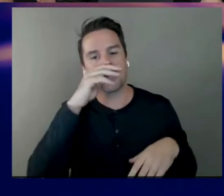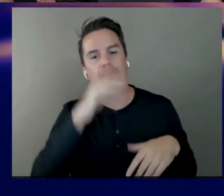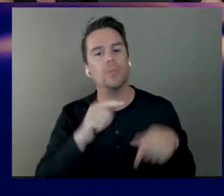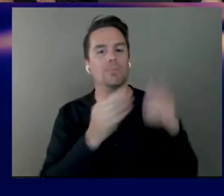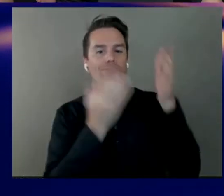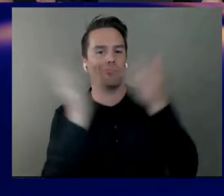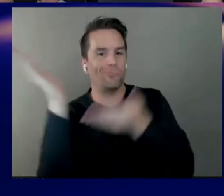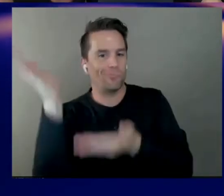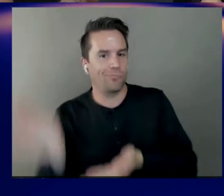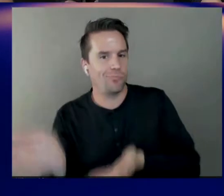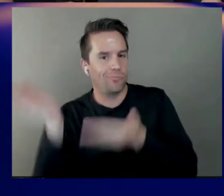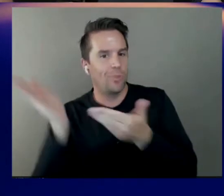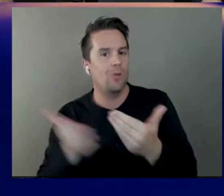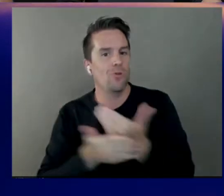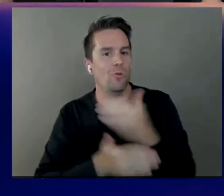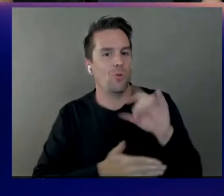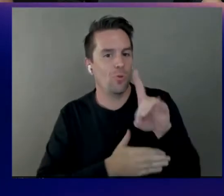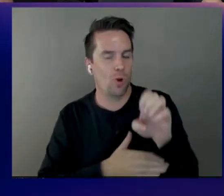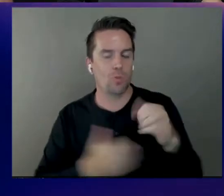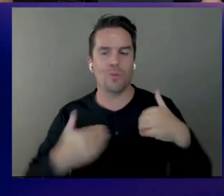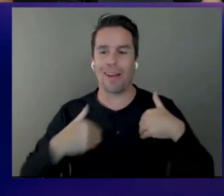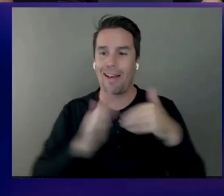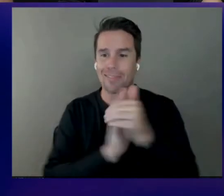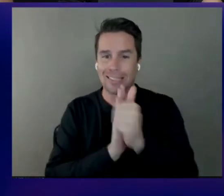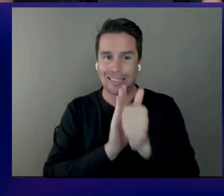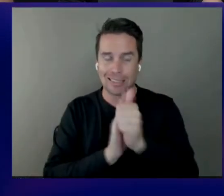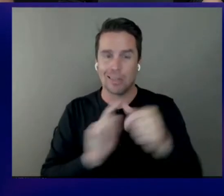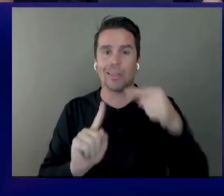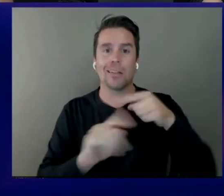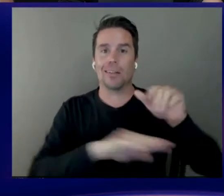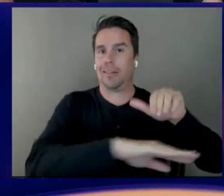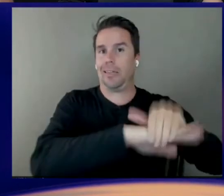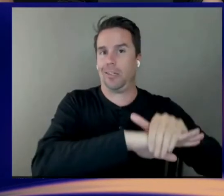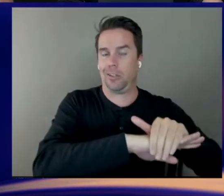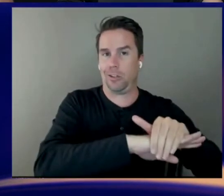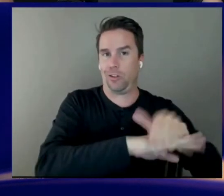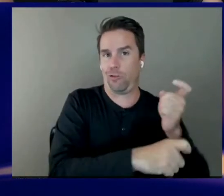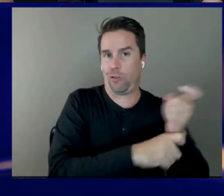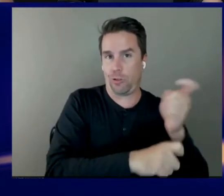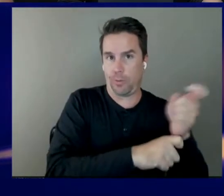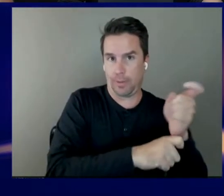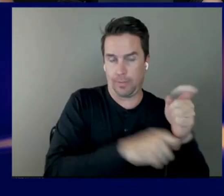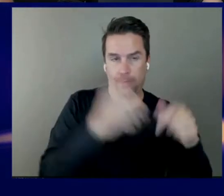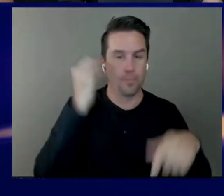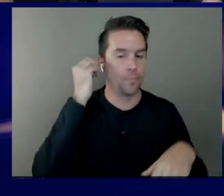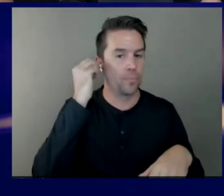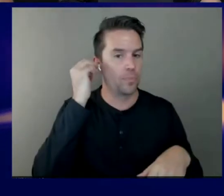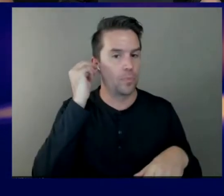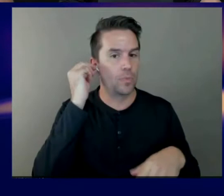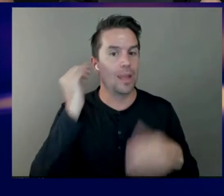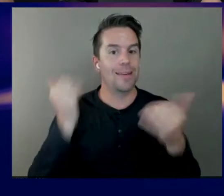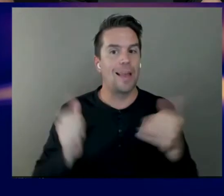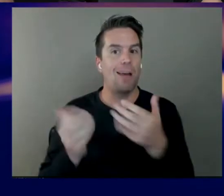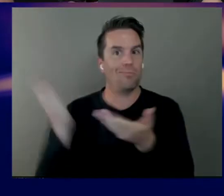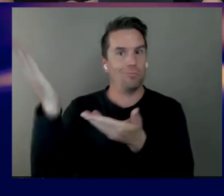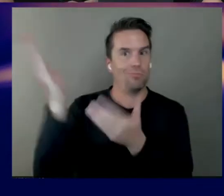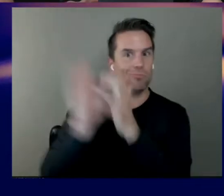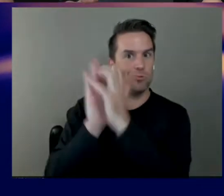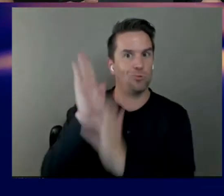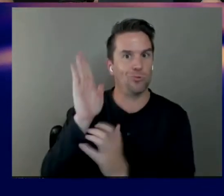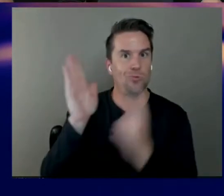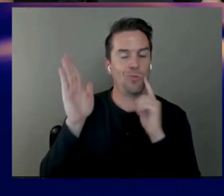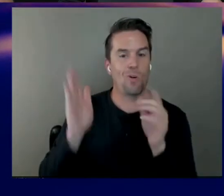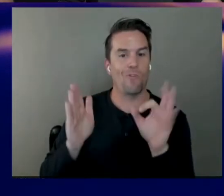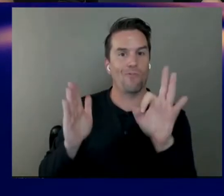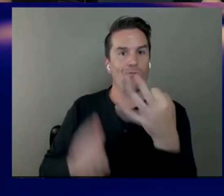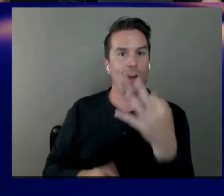this skill that will have English jokes. And then here's my French jokes. There's 5 French jokes. It'll